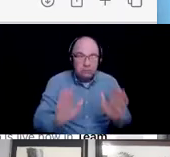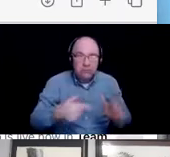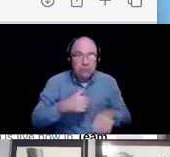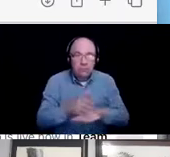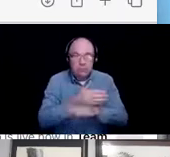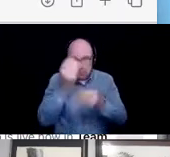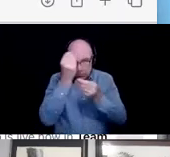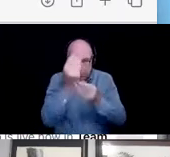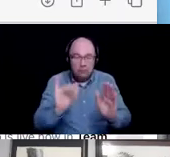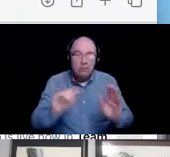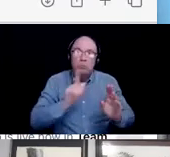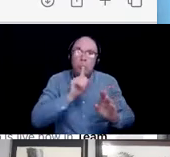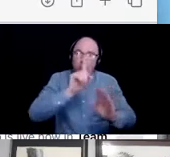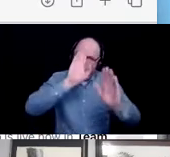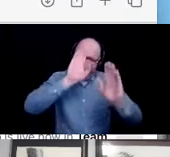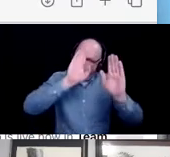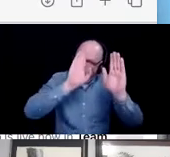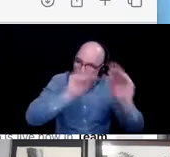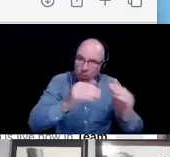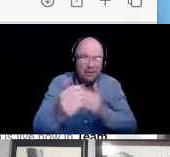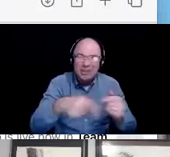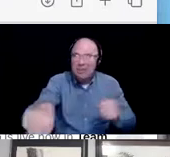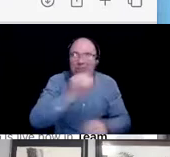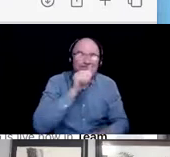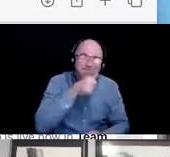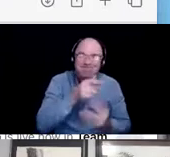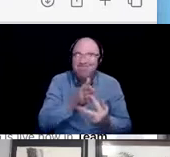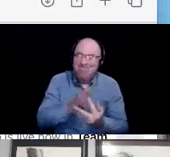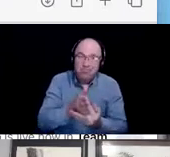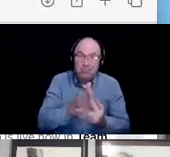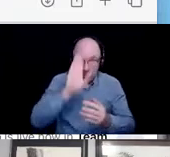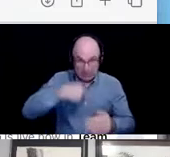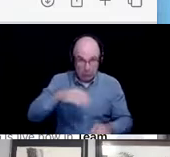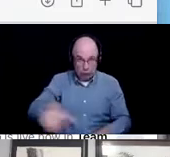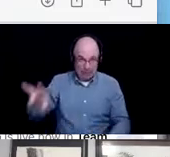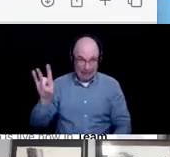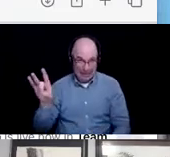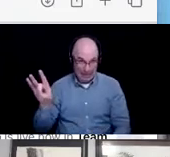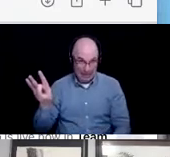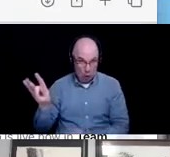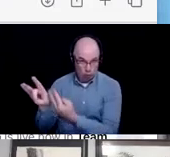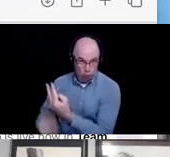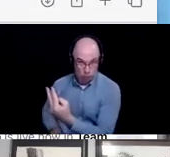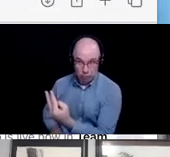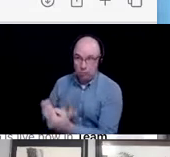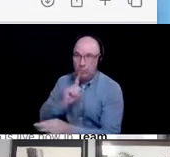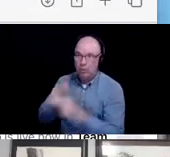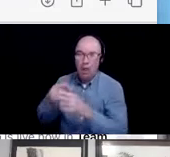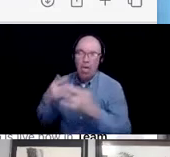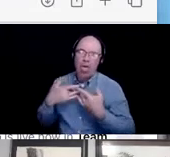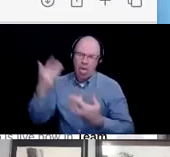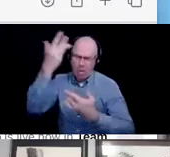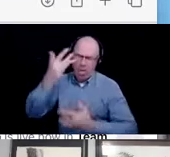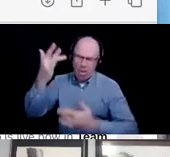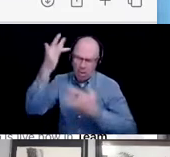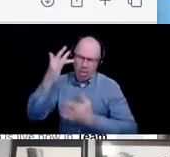hope. There's hope for whatever anyone's going through. I have 8 children, and 2 of those children were chronically ill 5.5